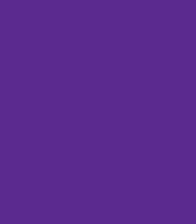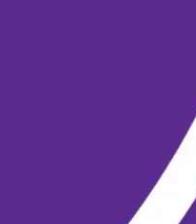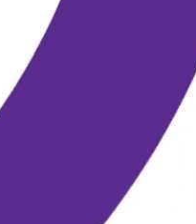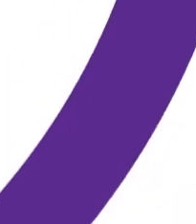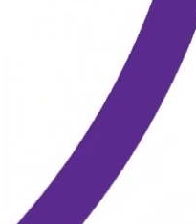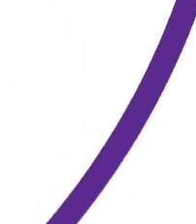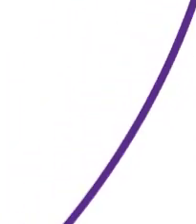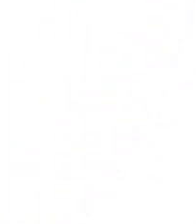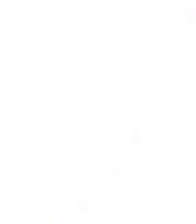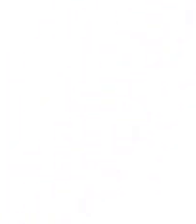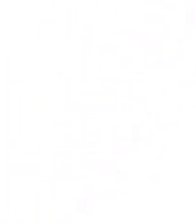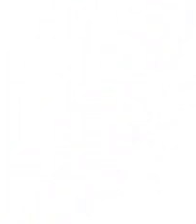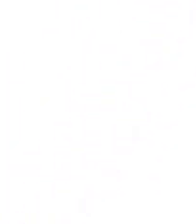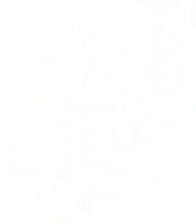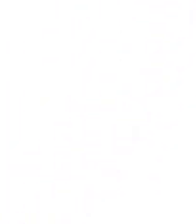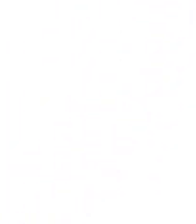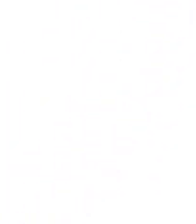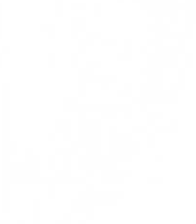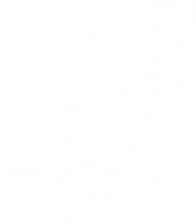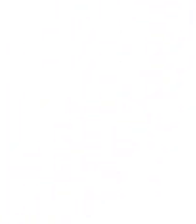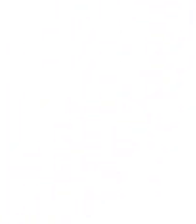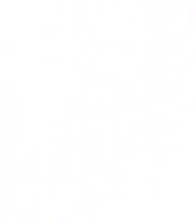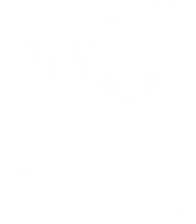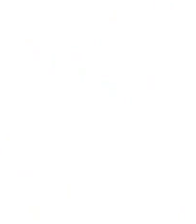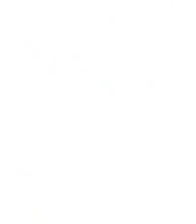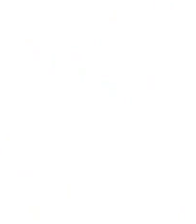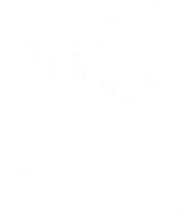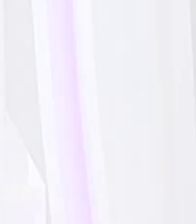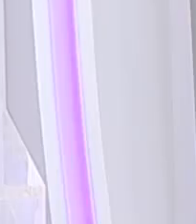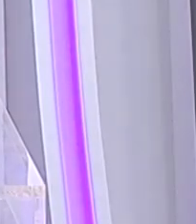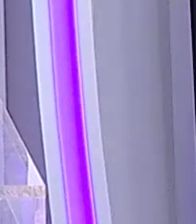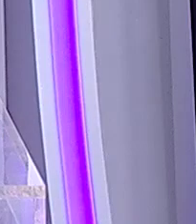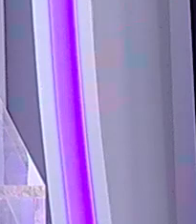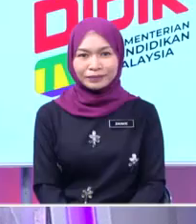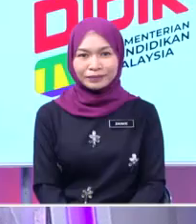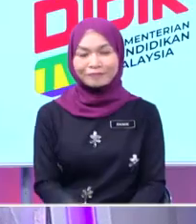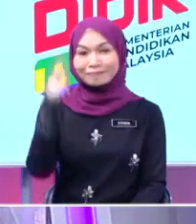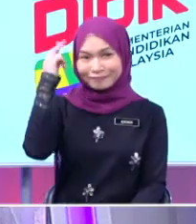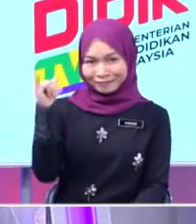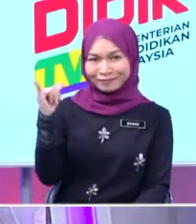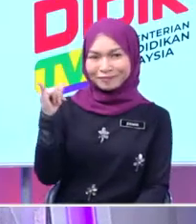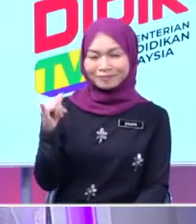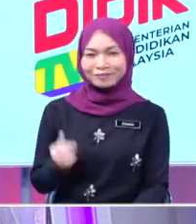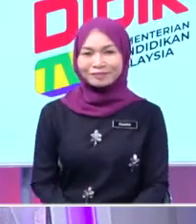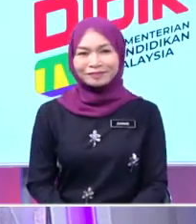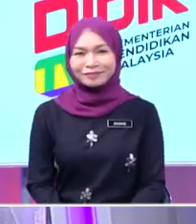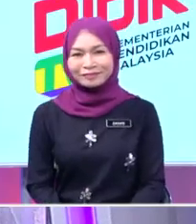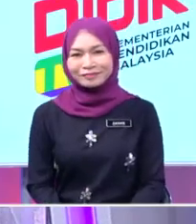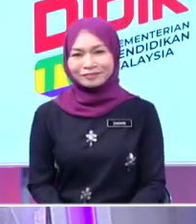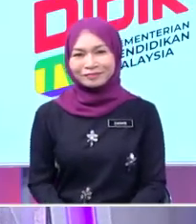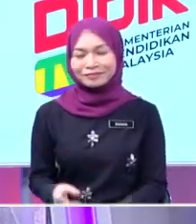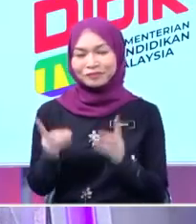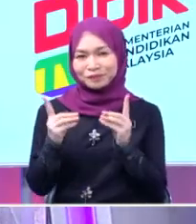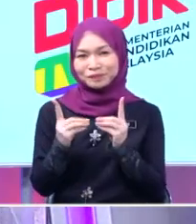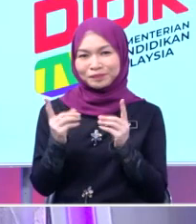DidikTV KPM. Hi everyone, welcome back to Menengah Atas